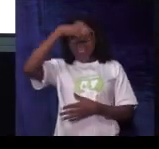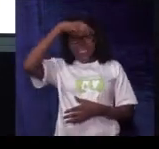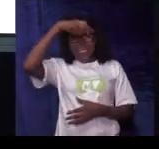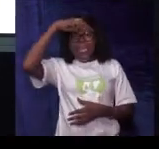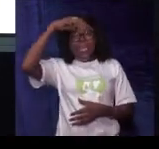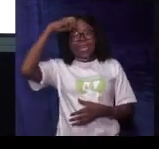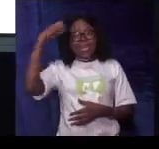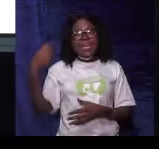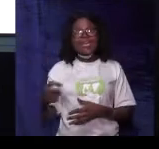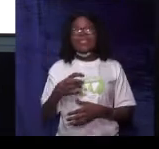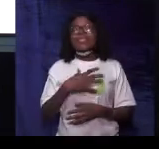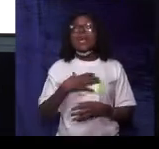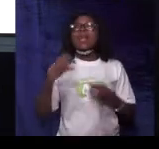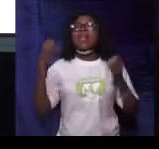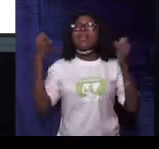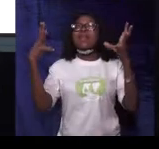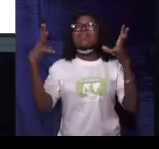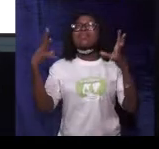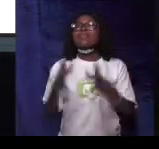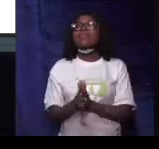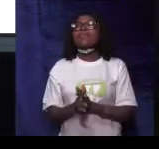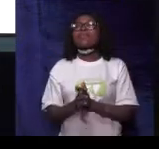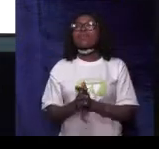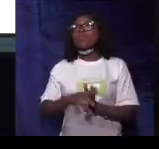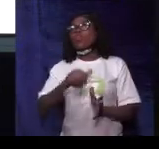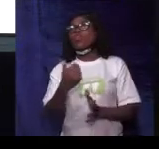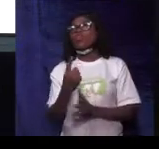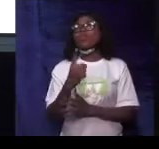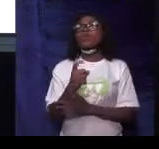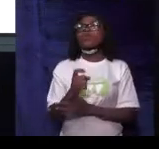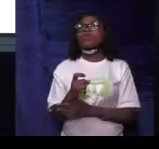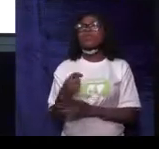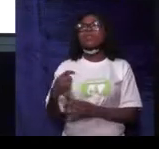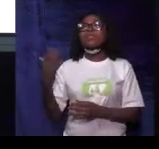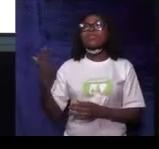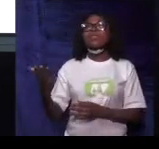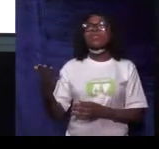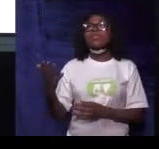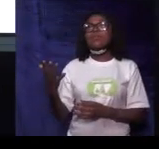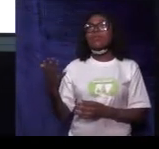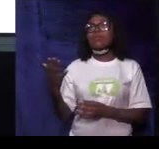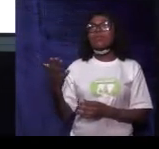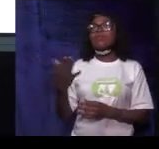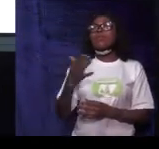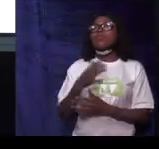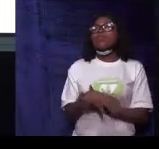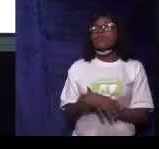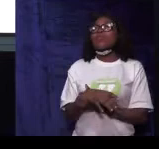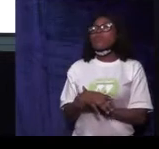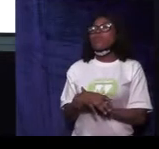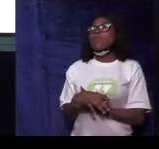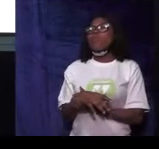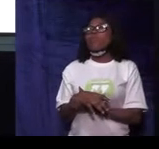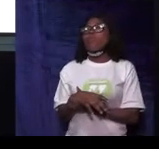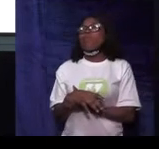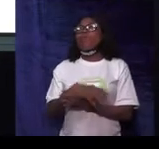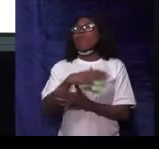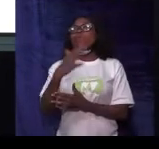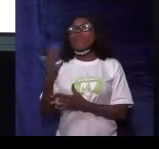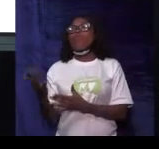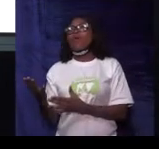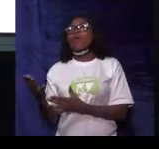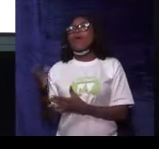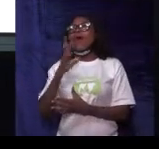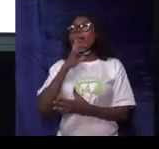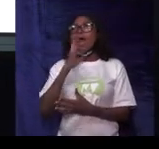is heat and light. Next question. Here we have question on physical and